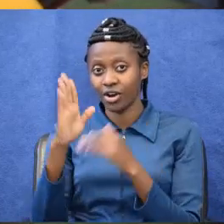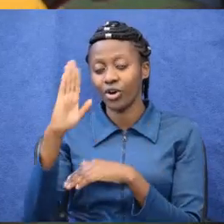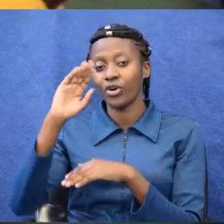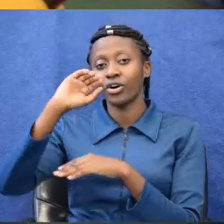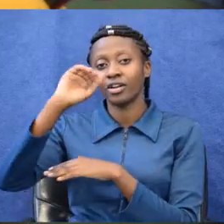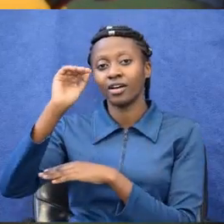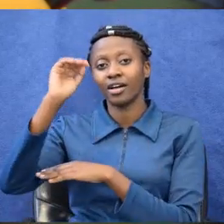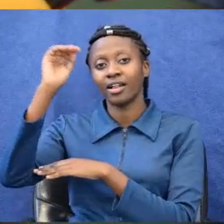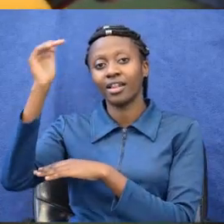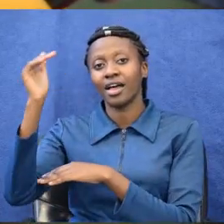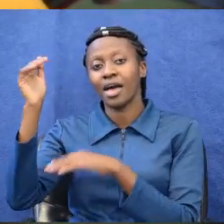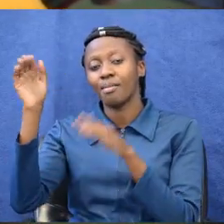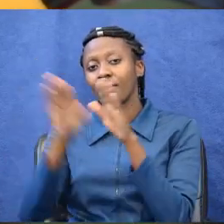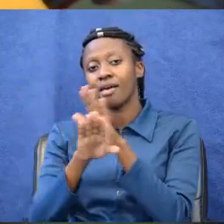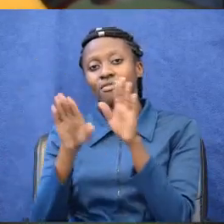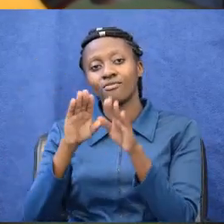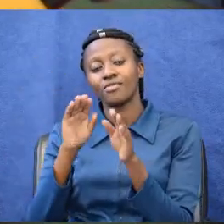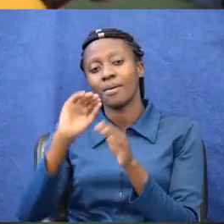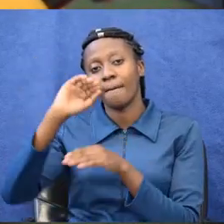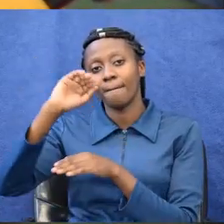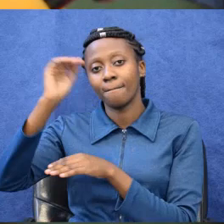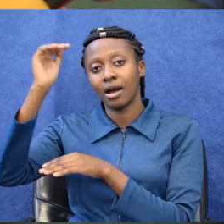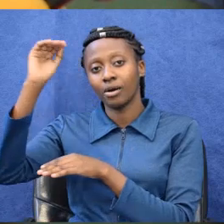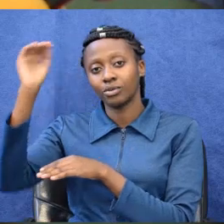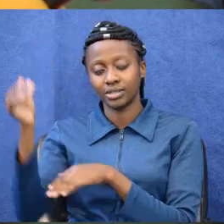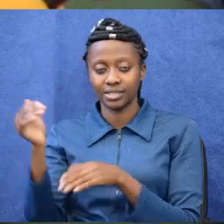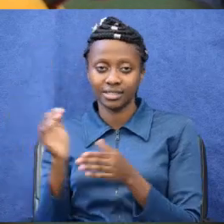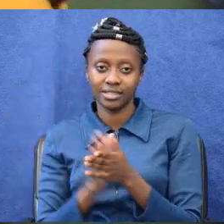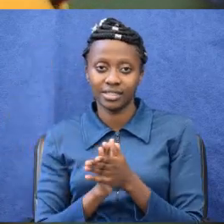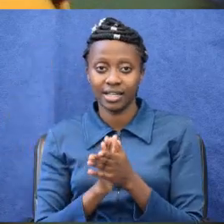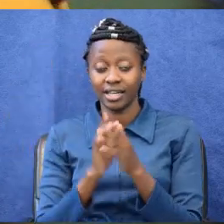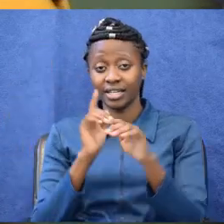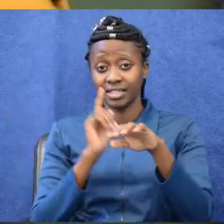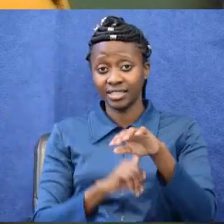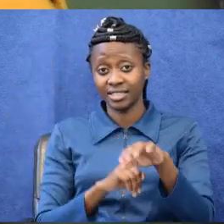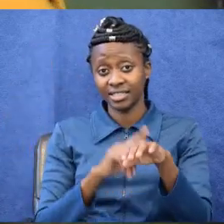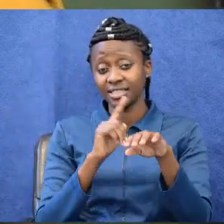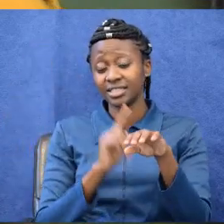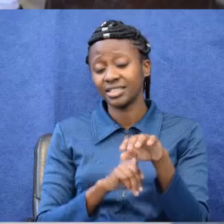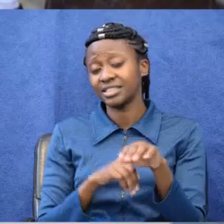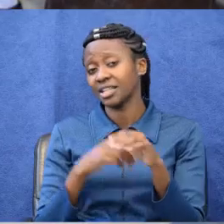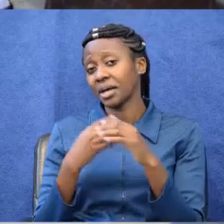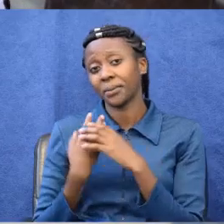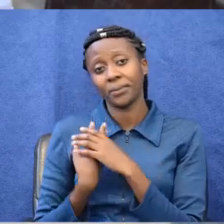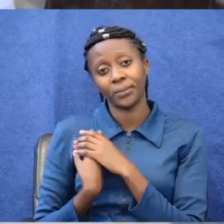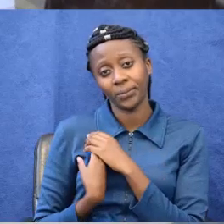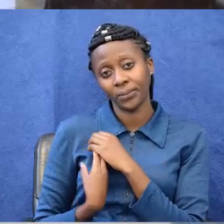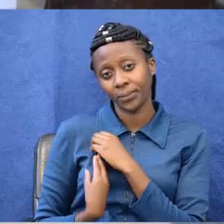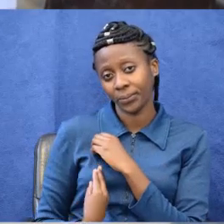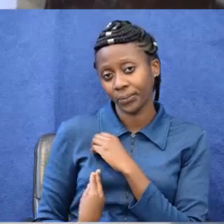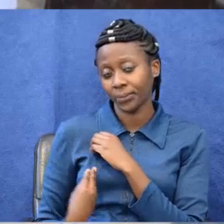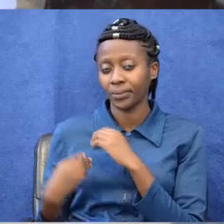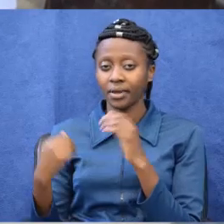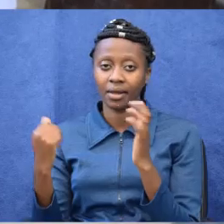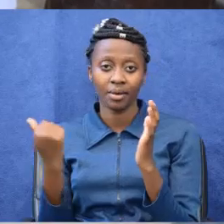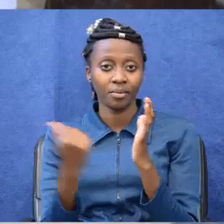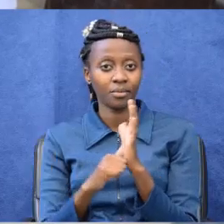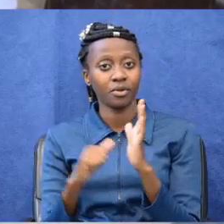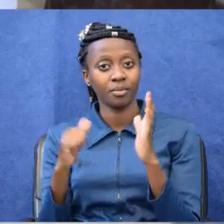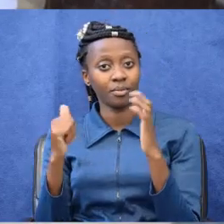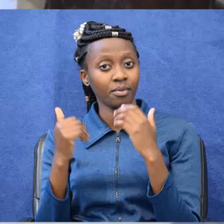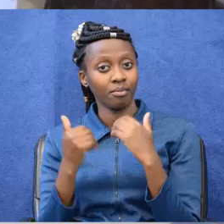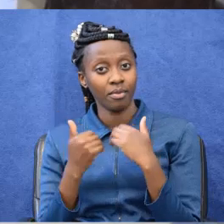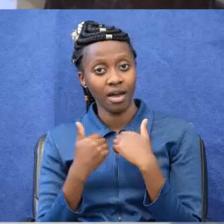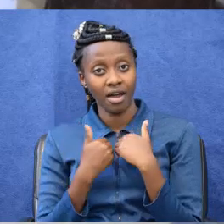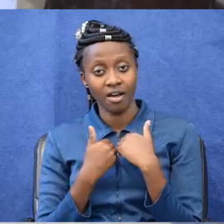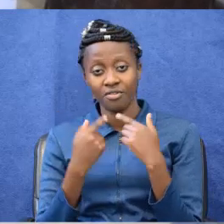we cannot climb. I was in despair, trouble beset me.